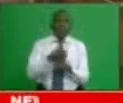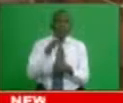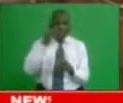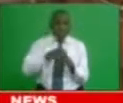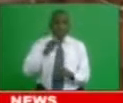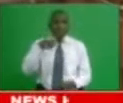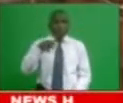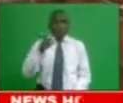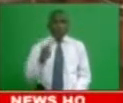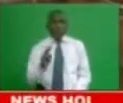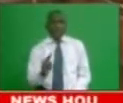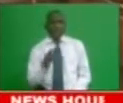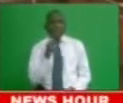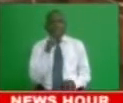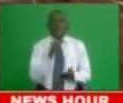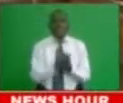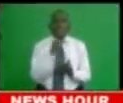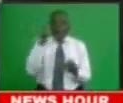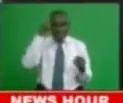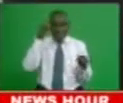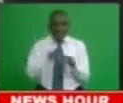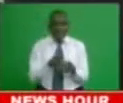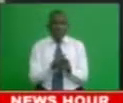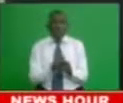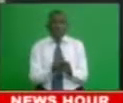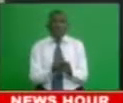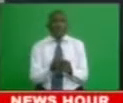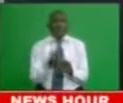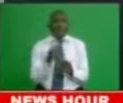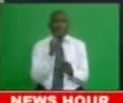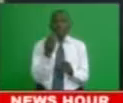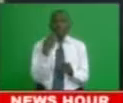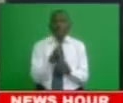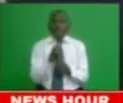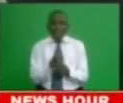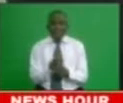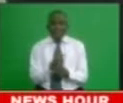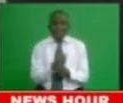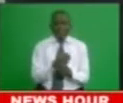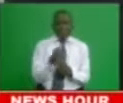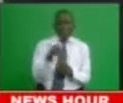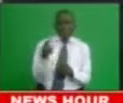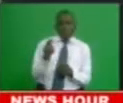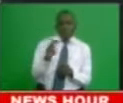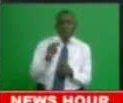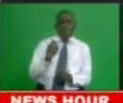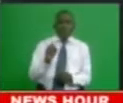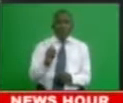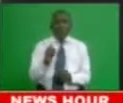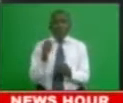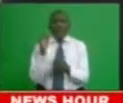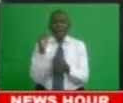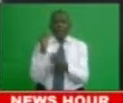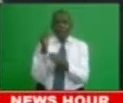Dr. Stephen Oponi, debunked these claims. Last year, about $200 million was budgeted